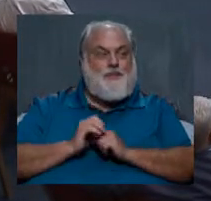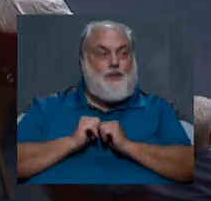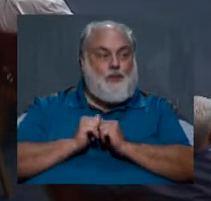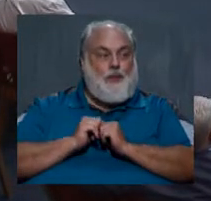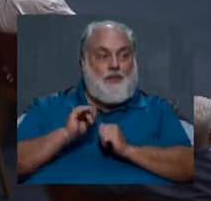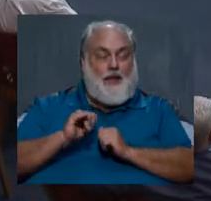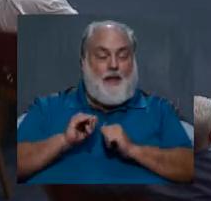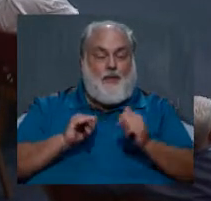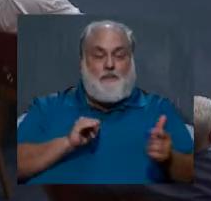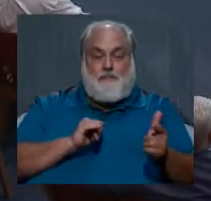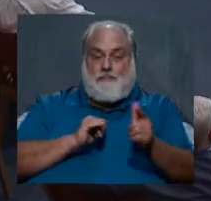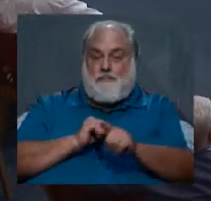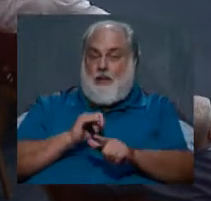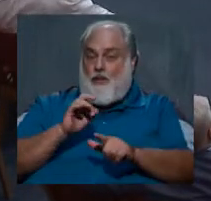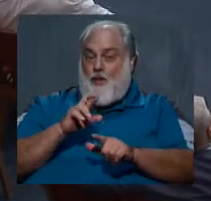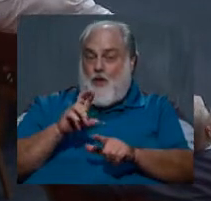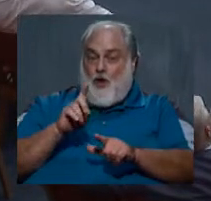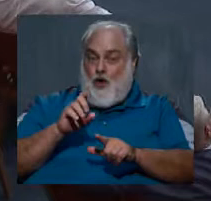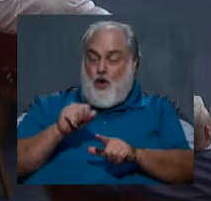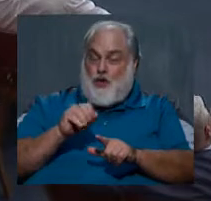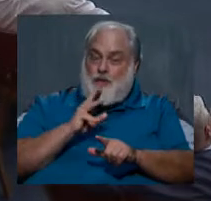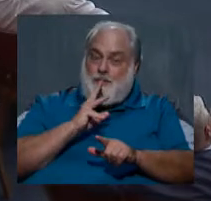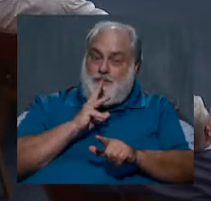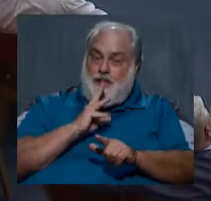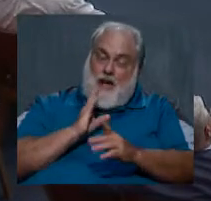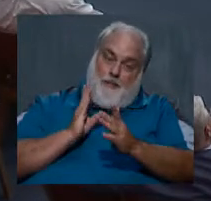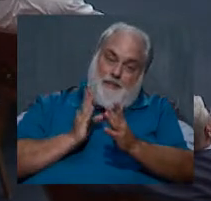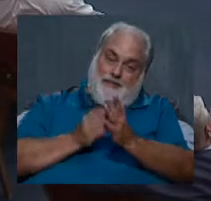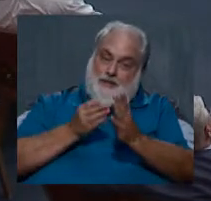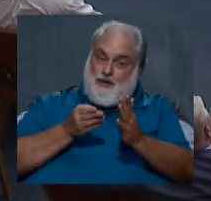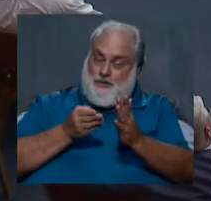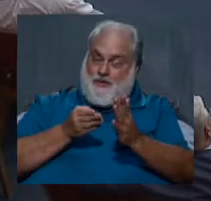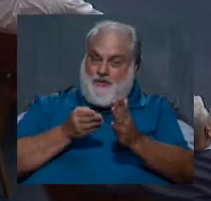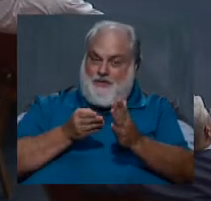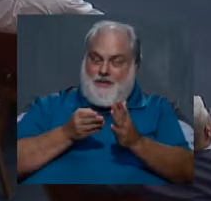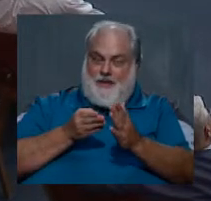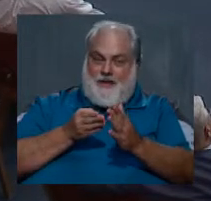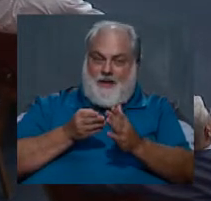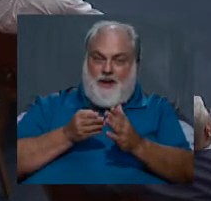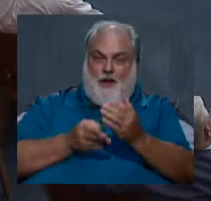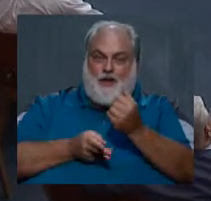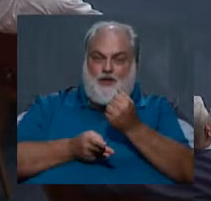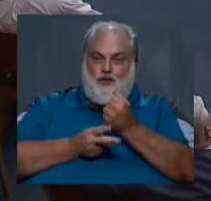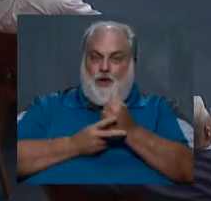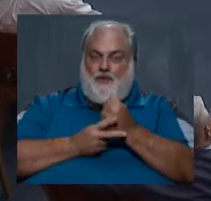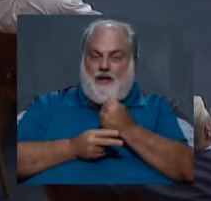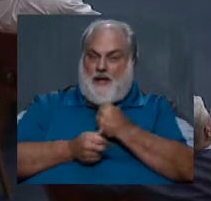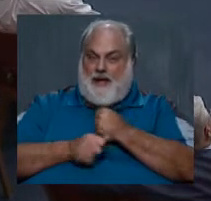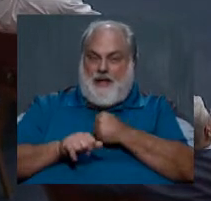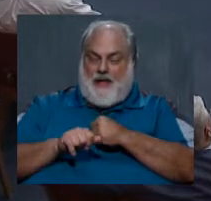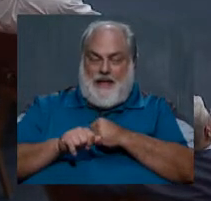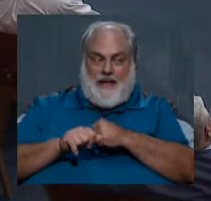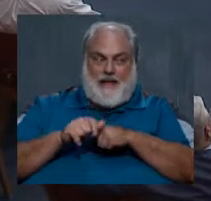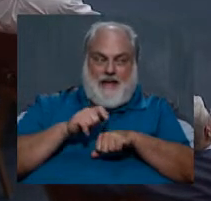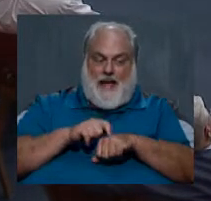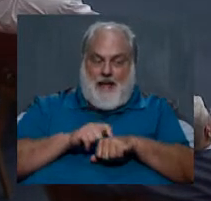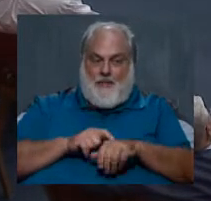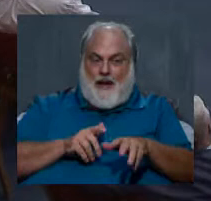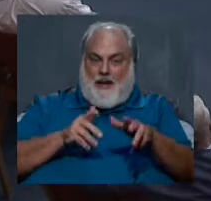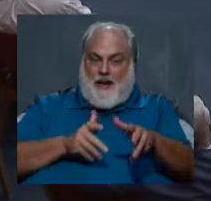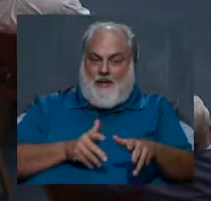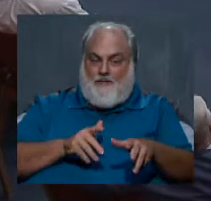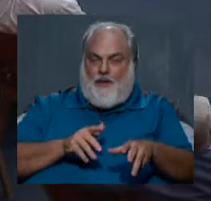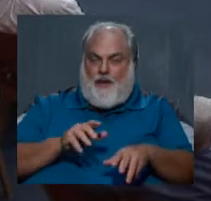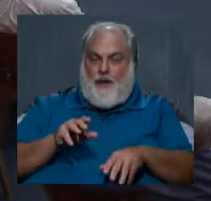to Cars, who wanted to speak in opposition. Of course, reserving time for